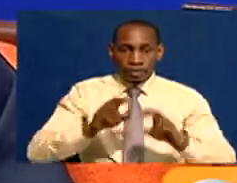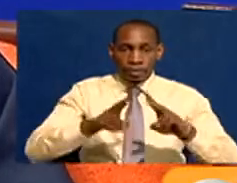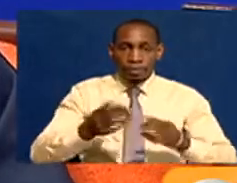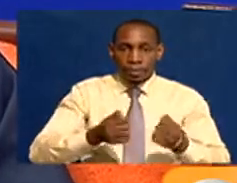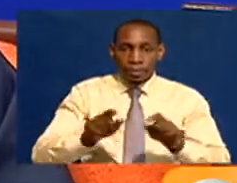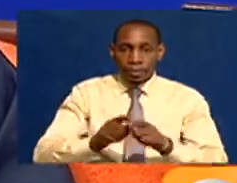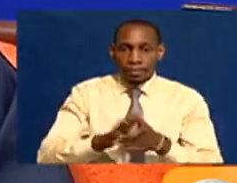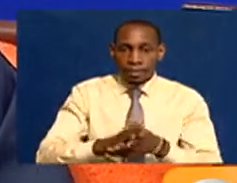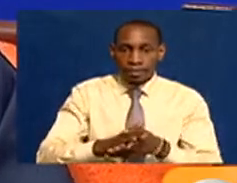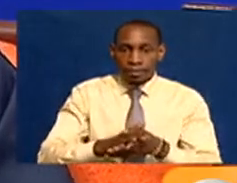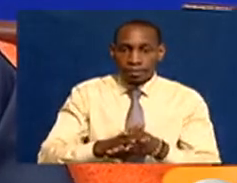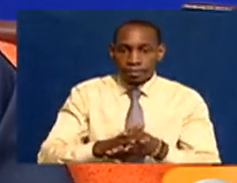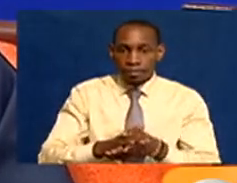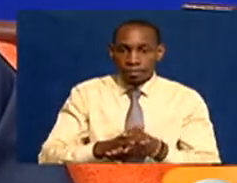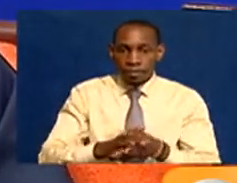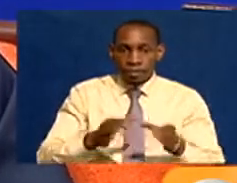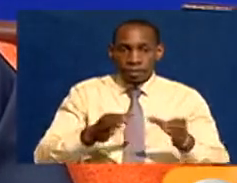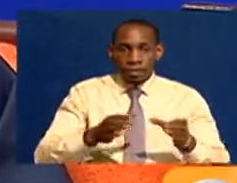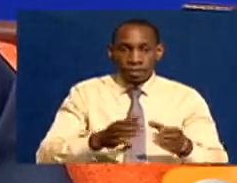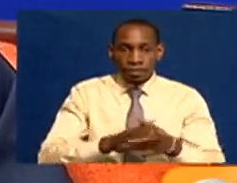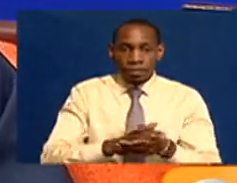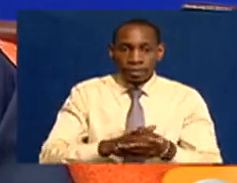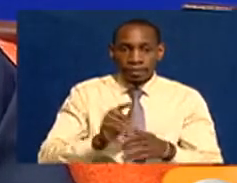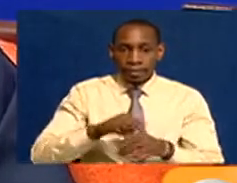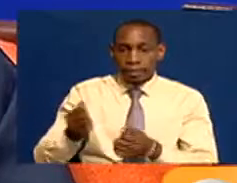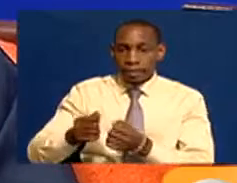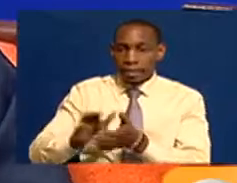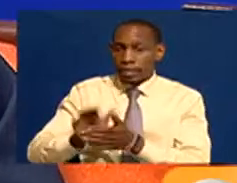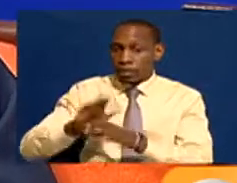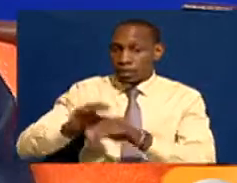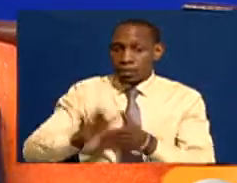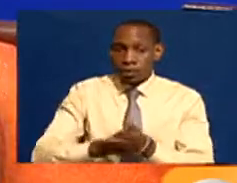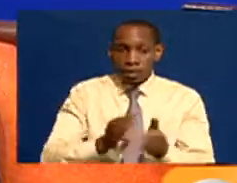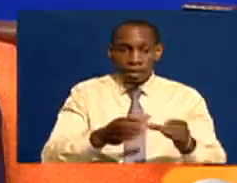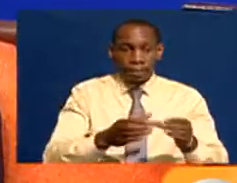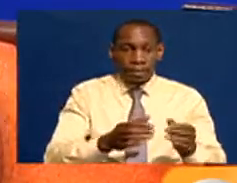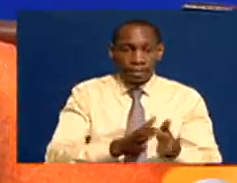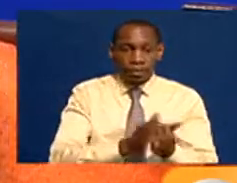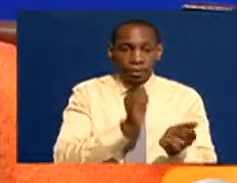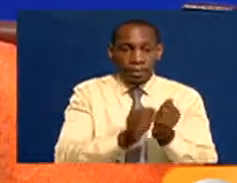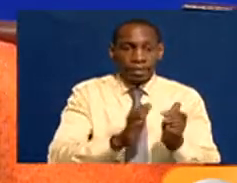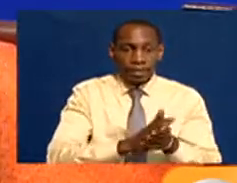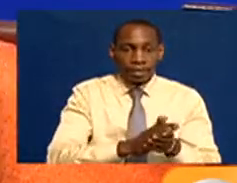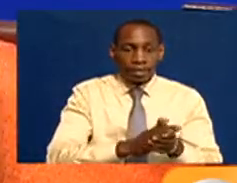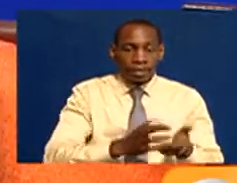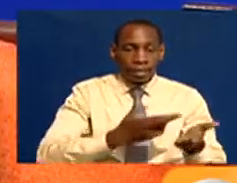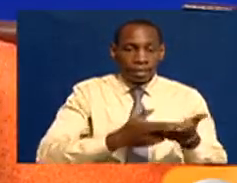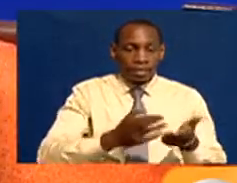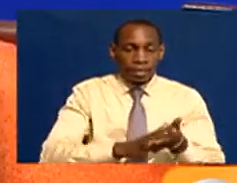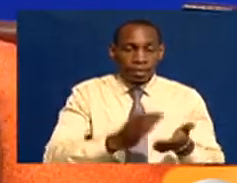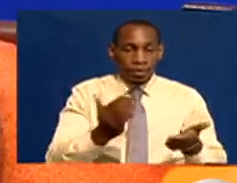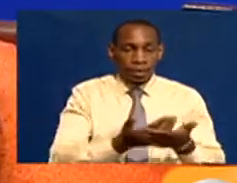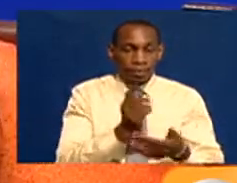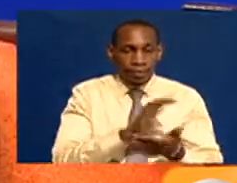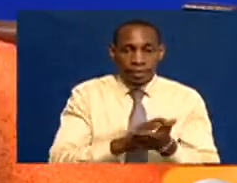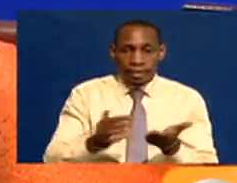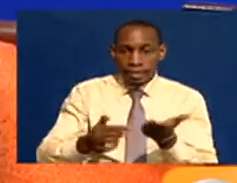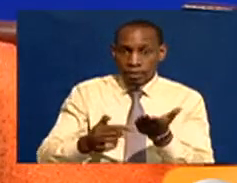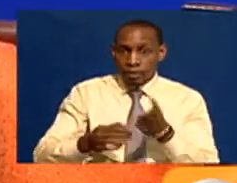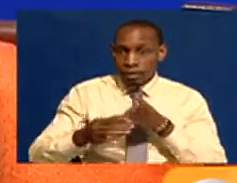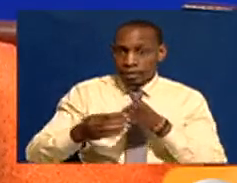let them free, that company will be punished and also will be deregistered, and so forth and so forth. So technology is going to be the